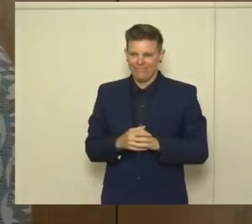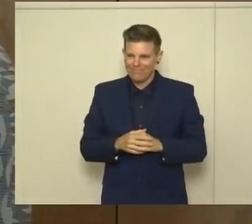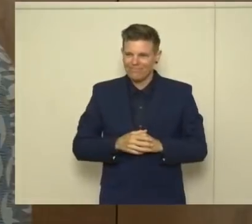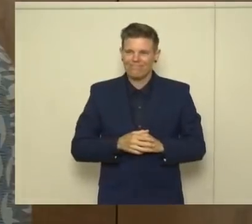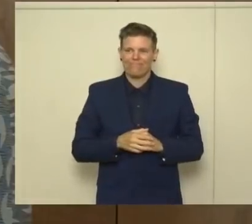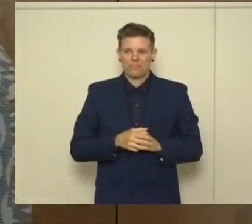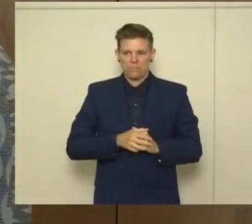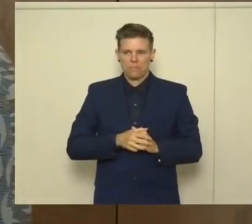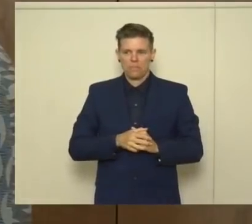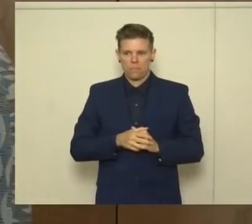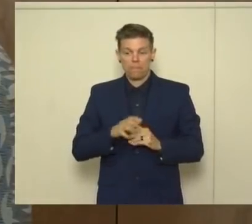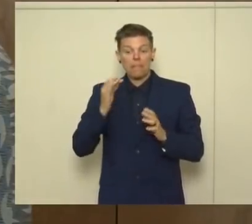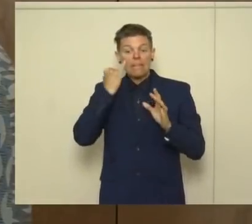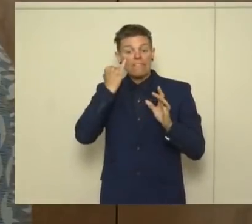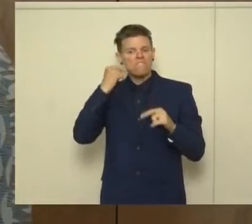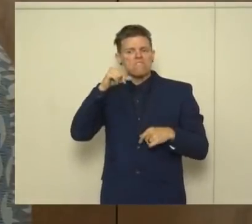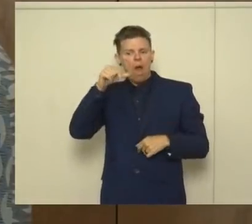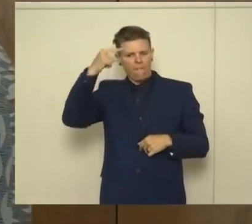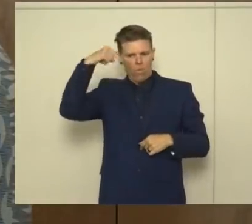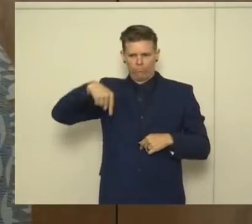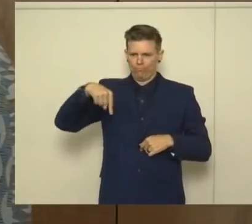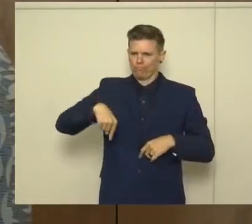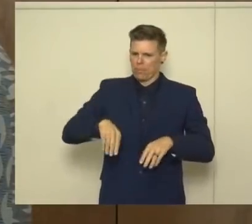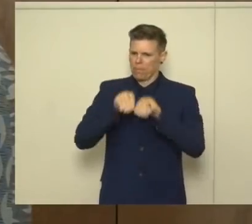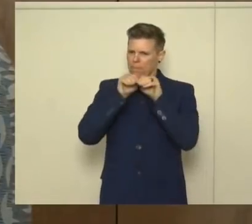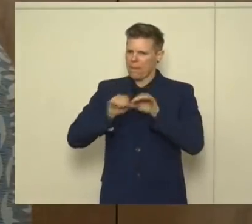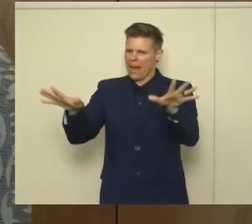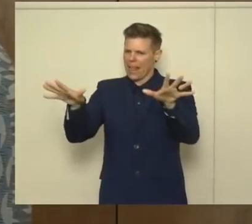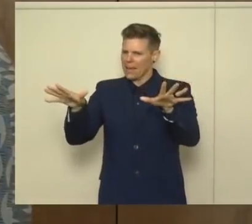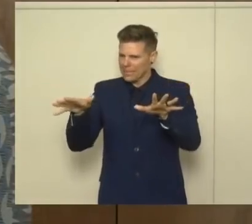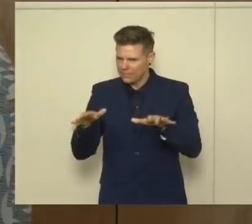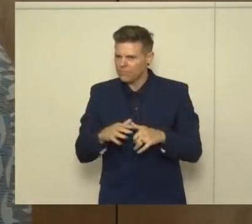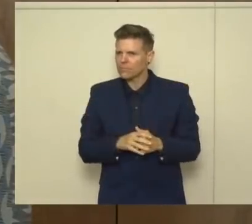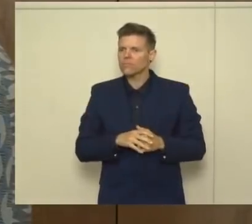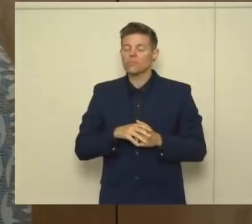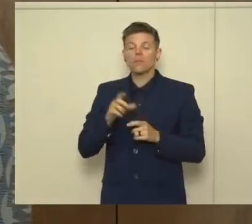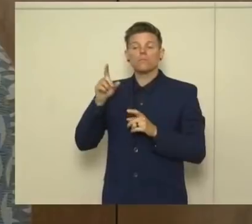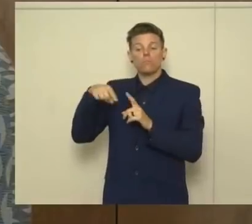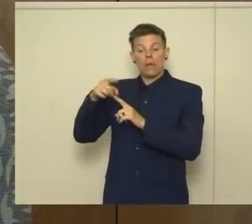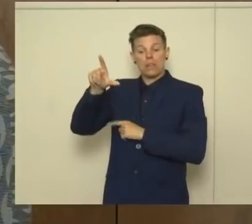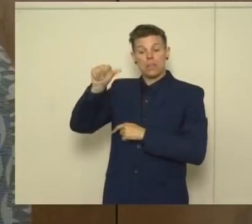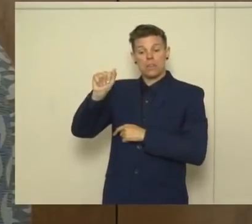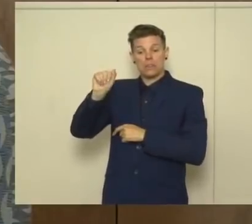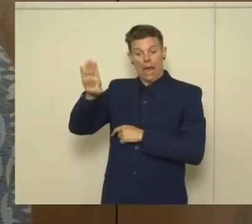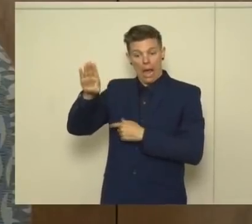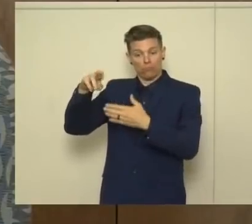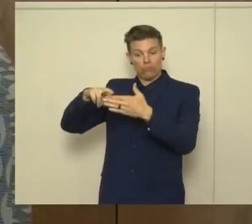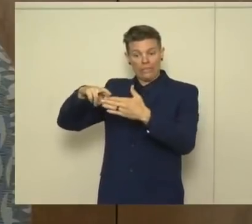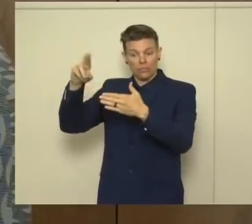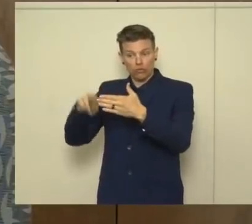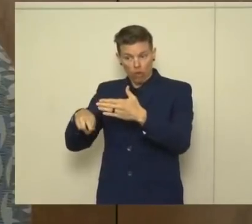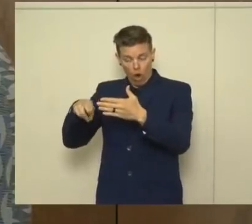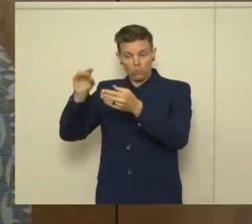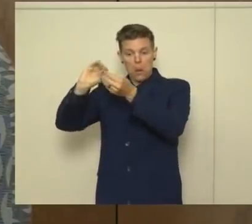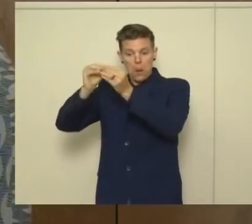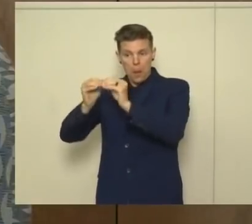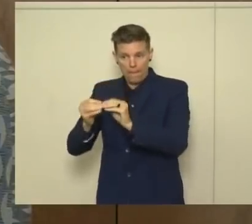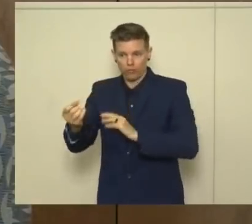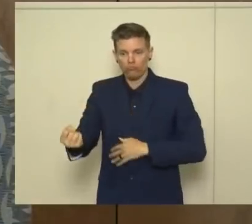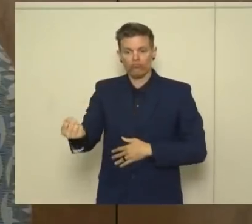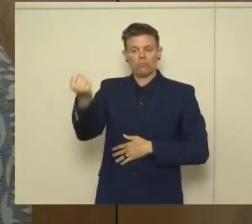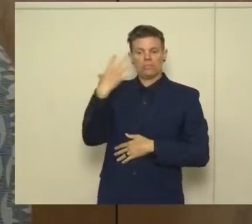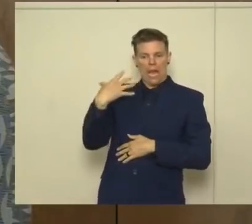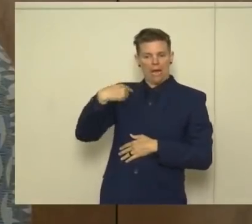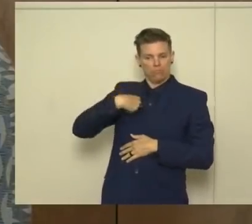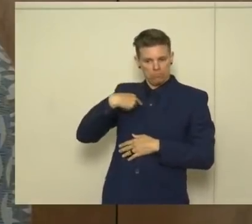reports from a lab, you're getting a handful at a time. And that system is in a very sophisticated